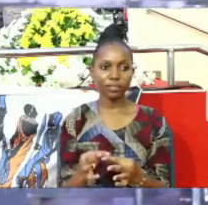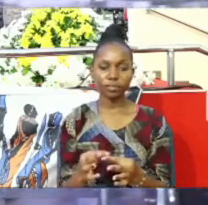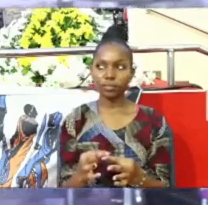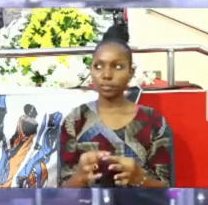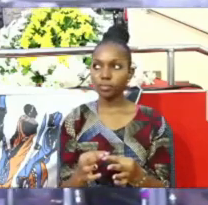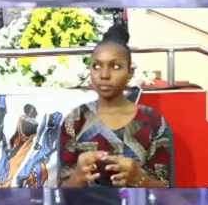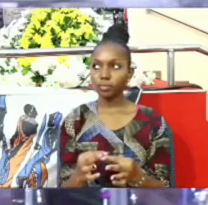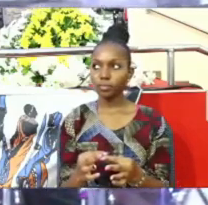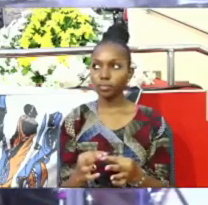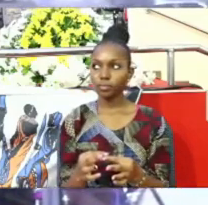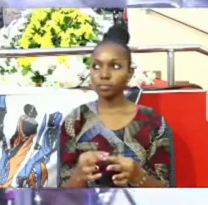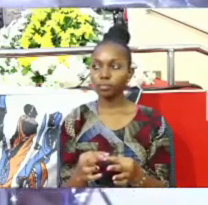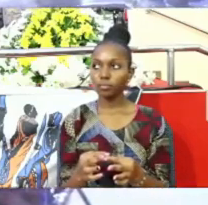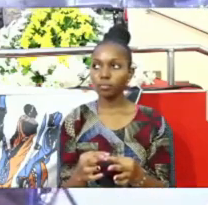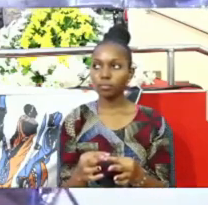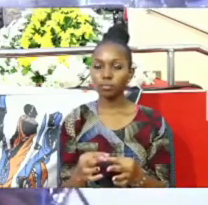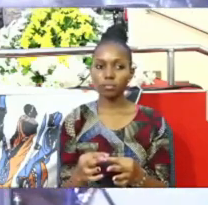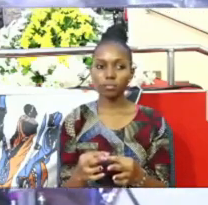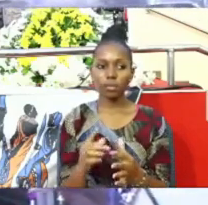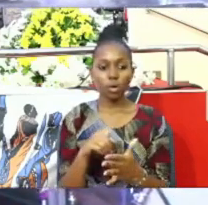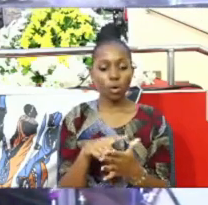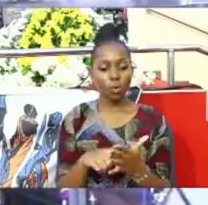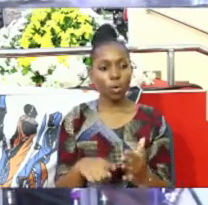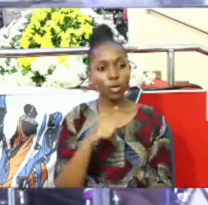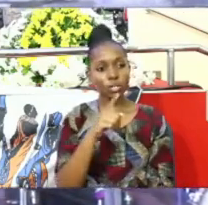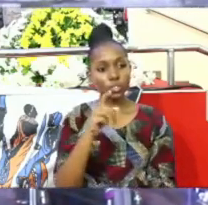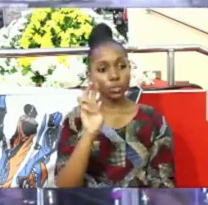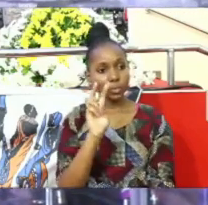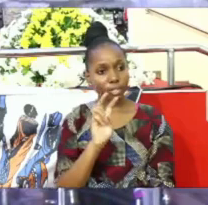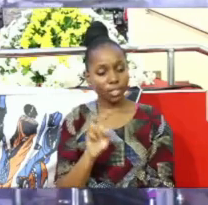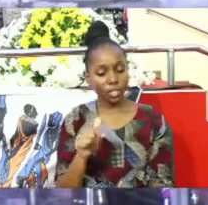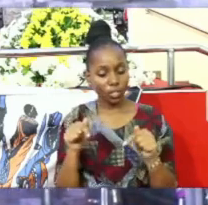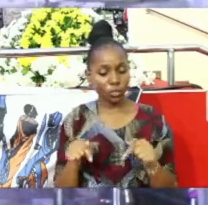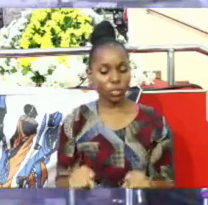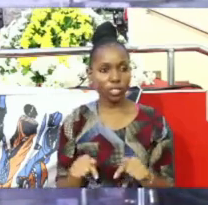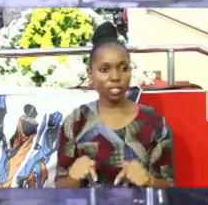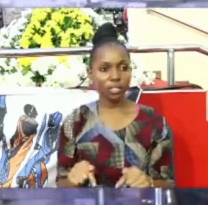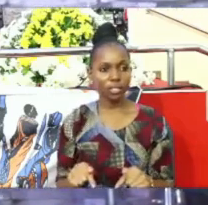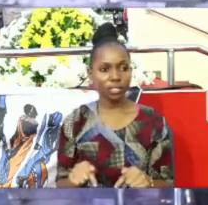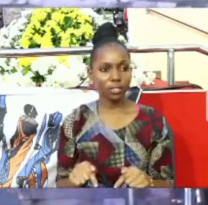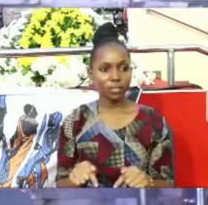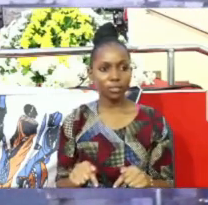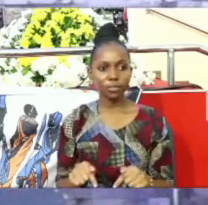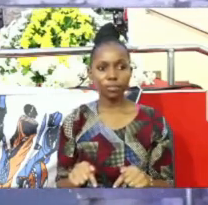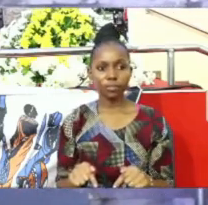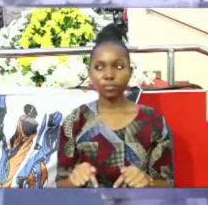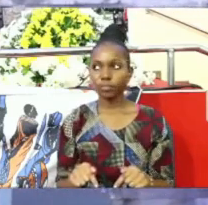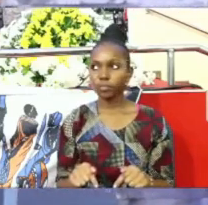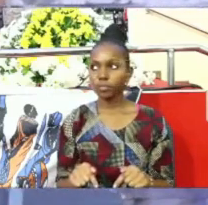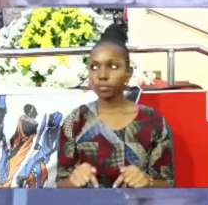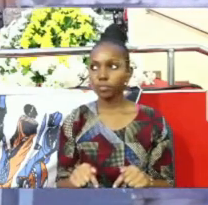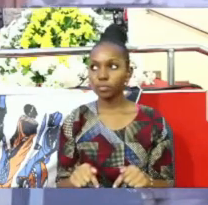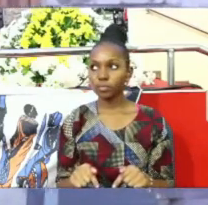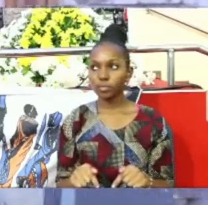imani yangu. What you see here today, unachoona hapa leo, was not a man who was brought up in the